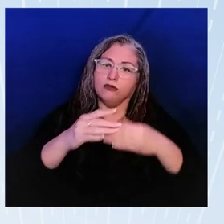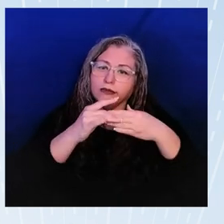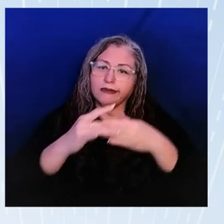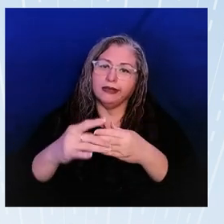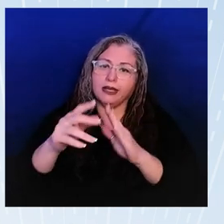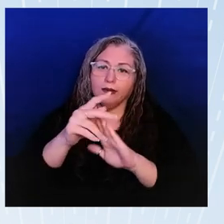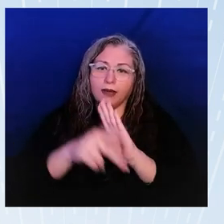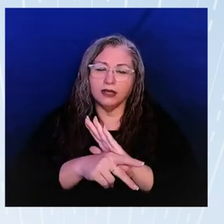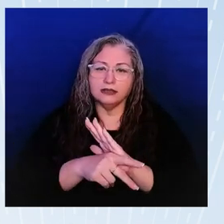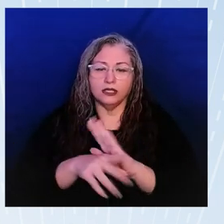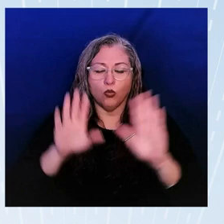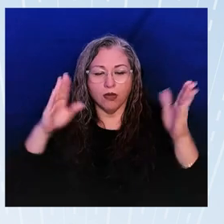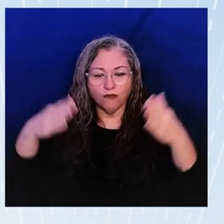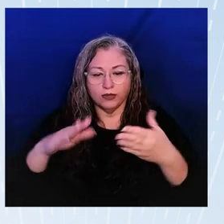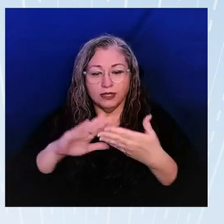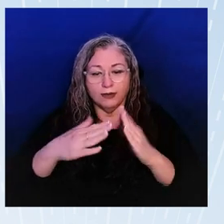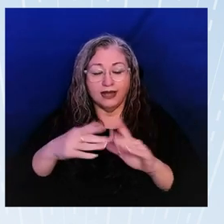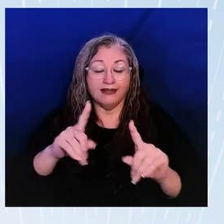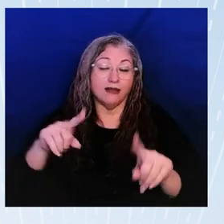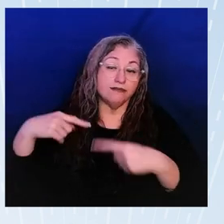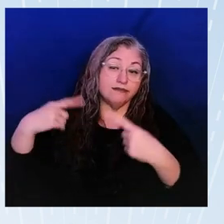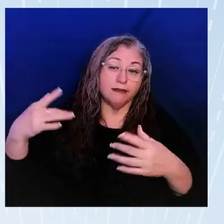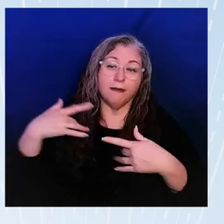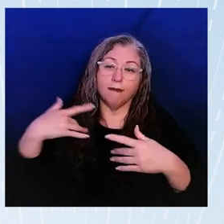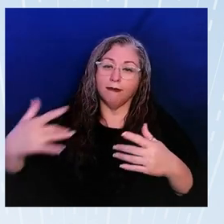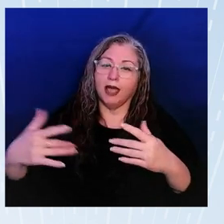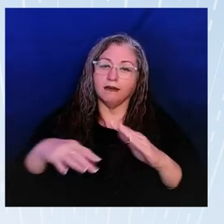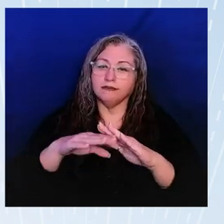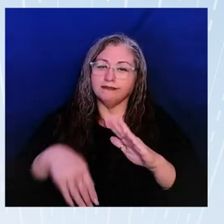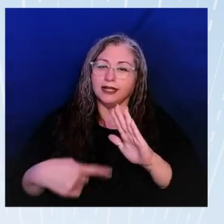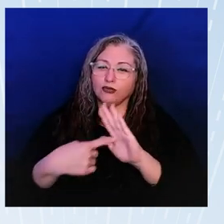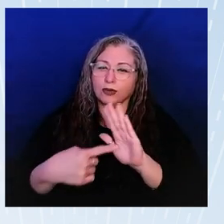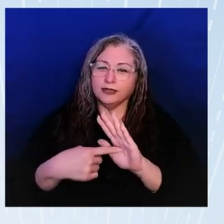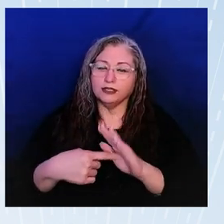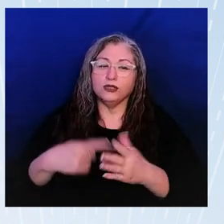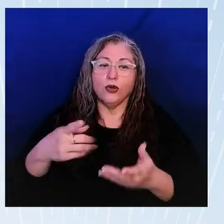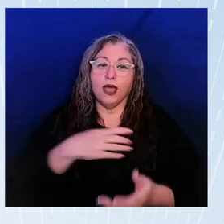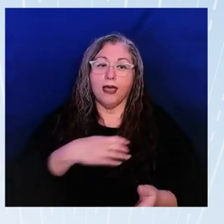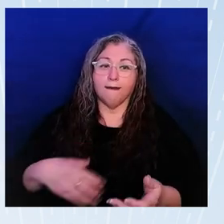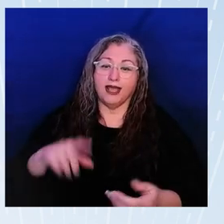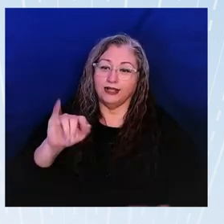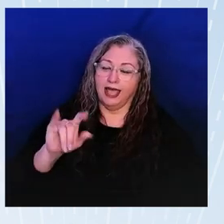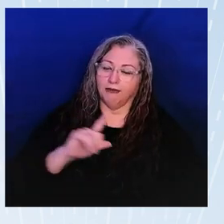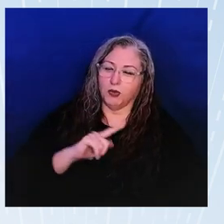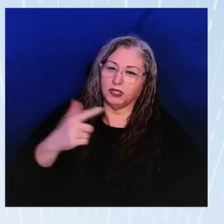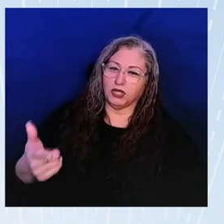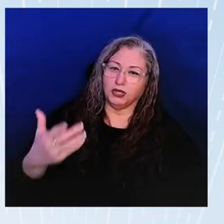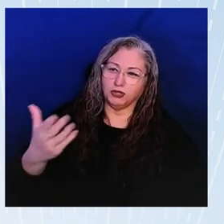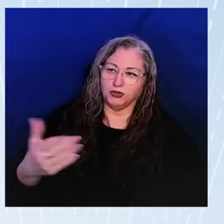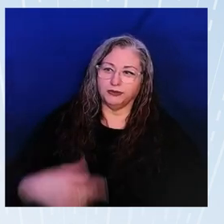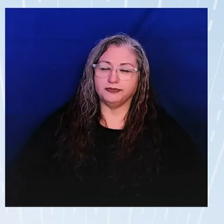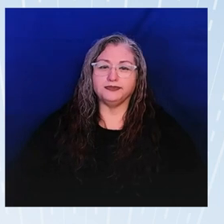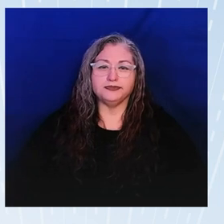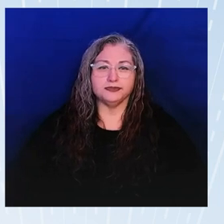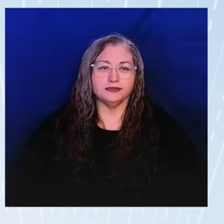center communities that have been historically underrepresented. So Ambassador Tai, I'm going to turn it over to you.